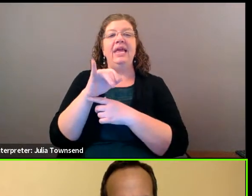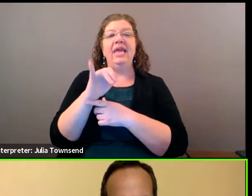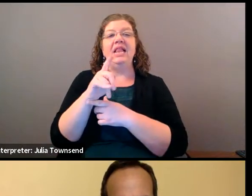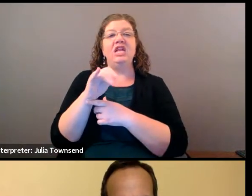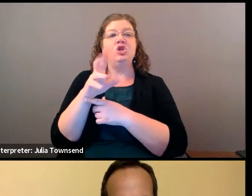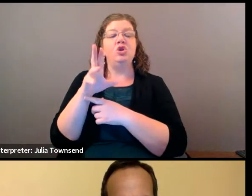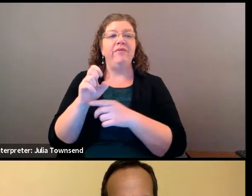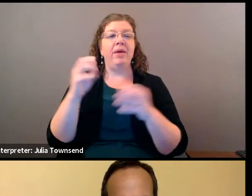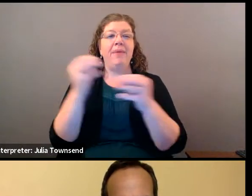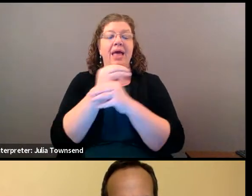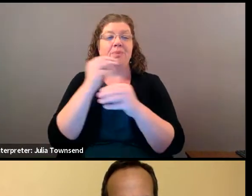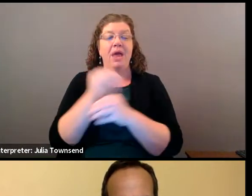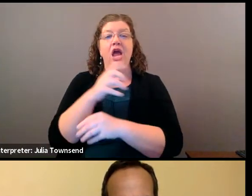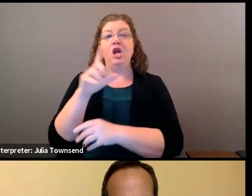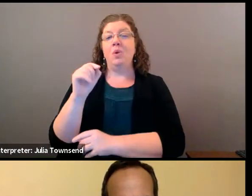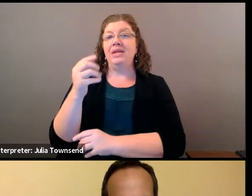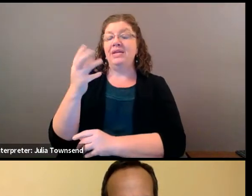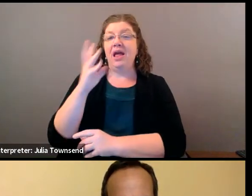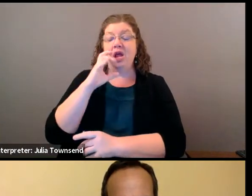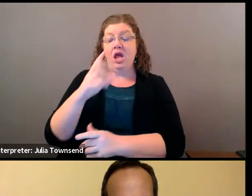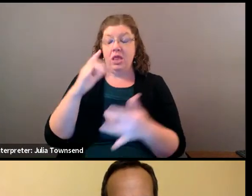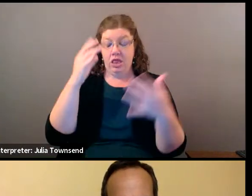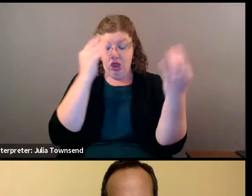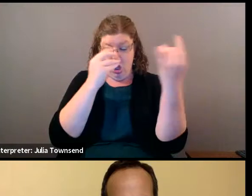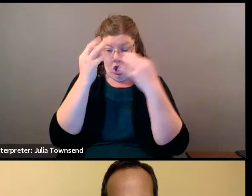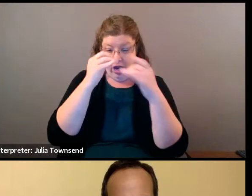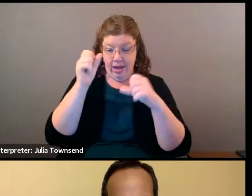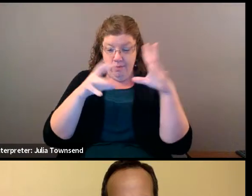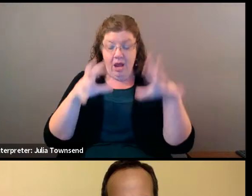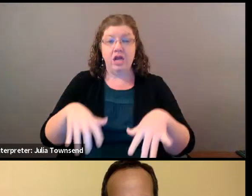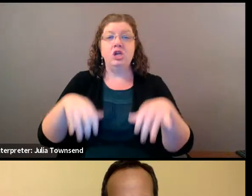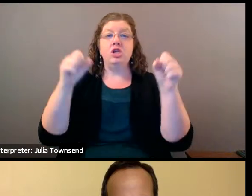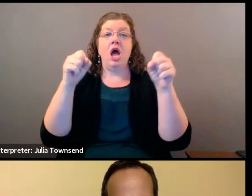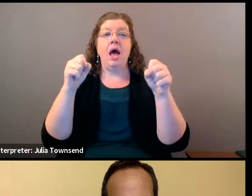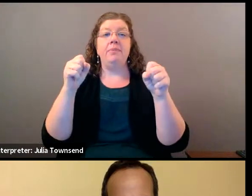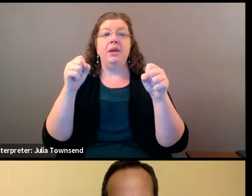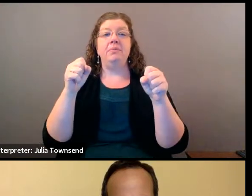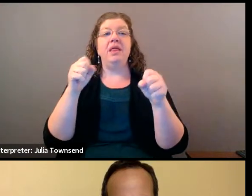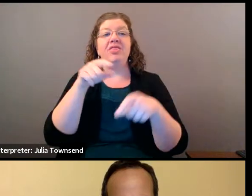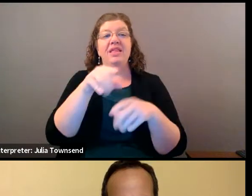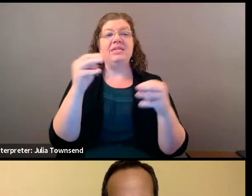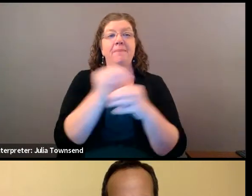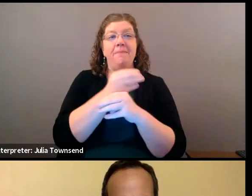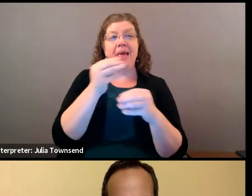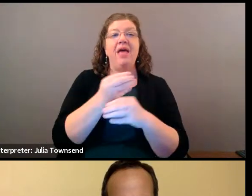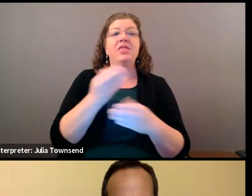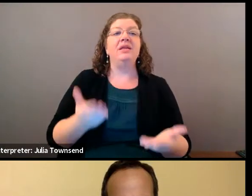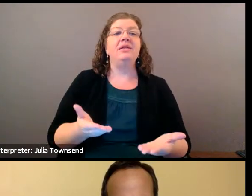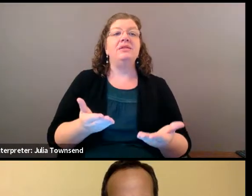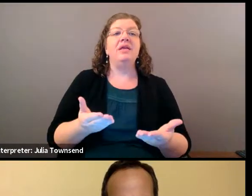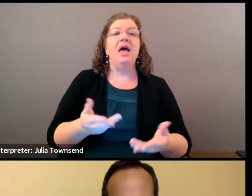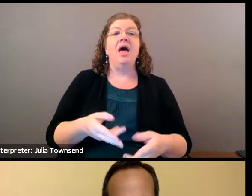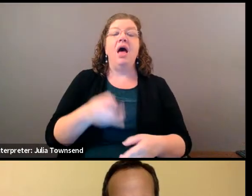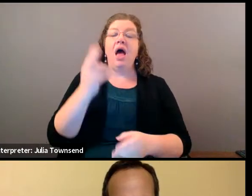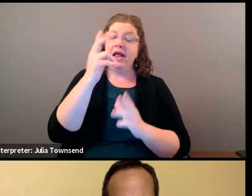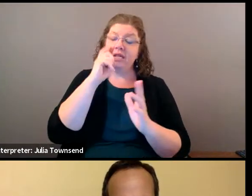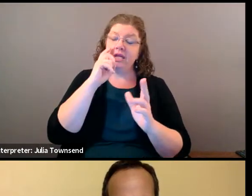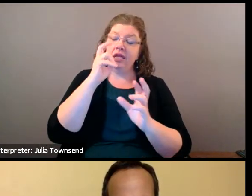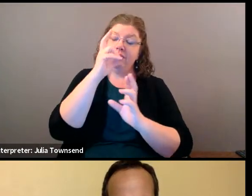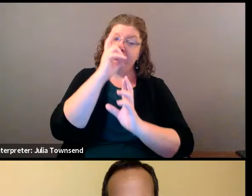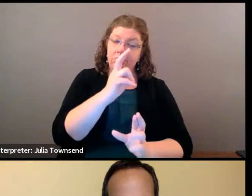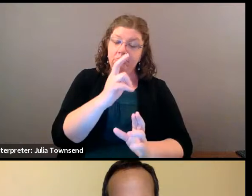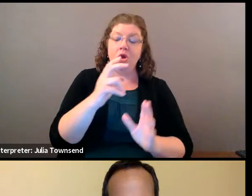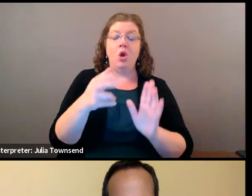team, after a lot of thought and input, adopted illustrative math. It's a highly regarded, highly